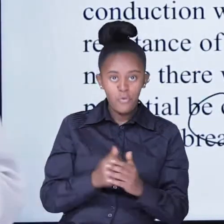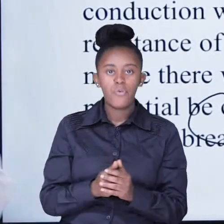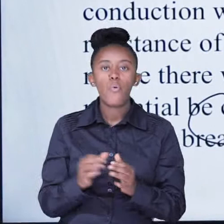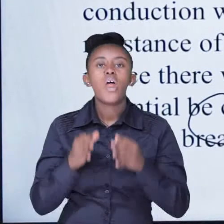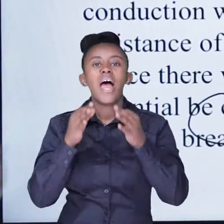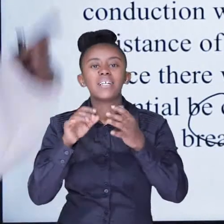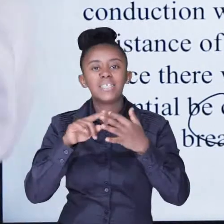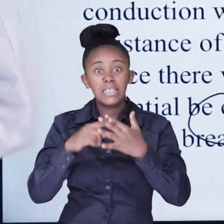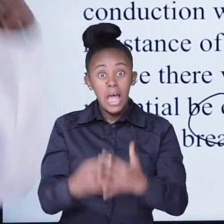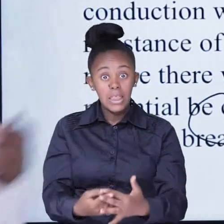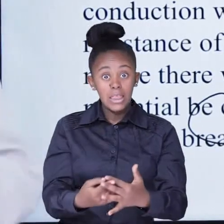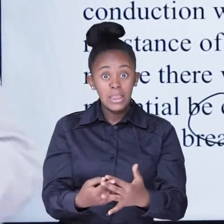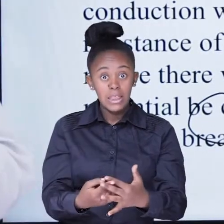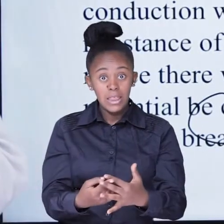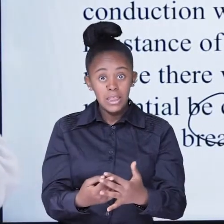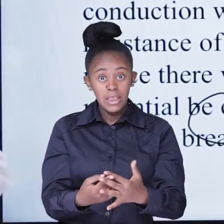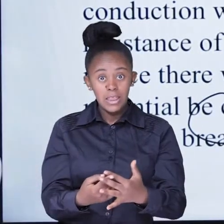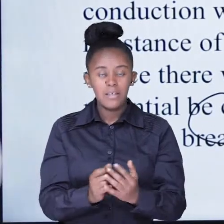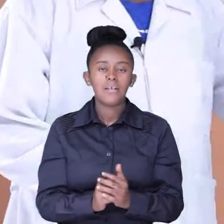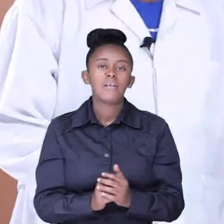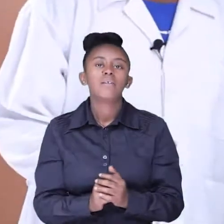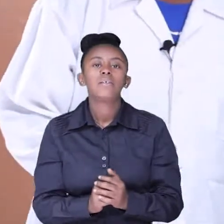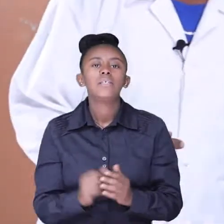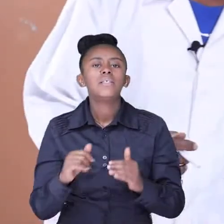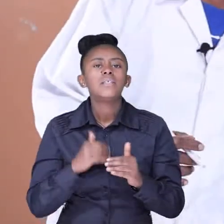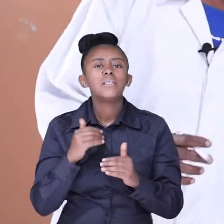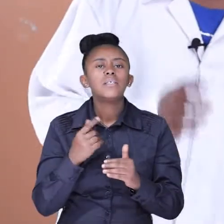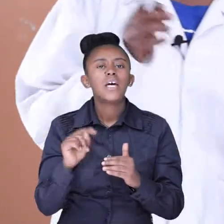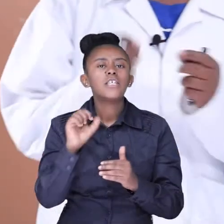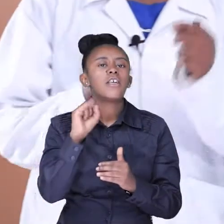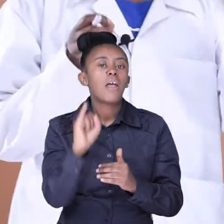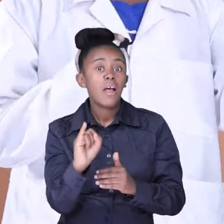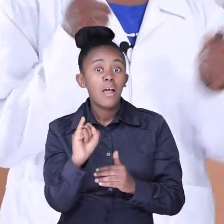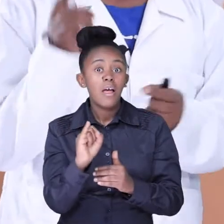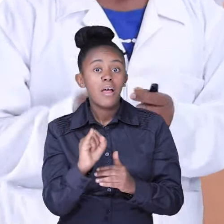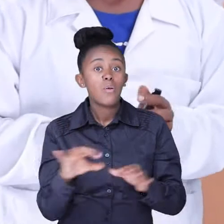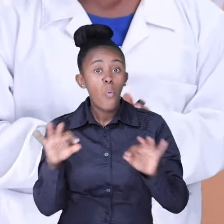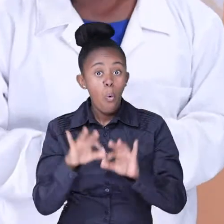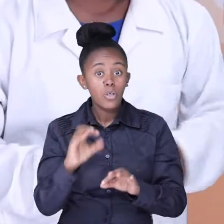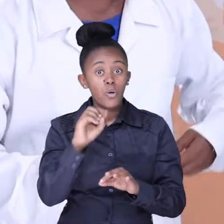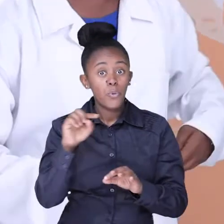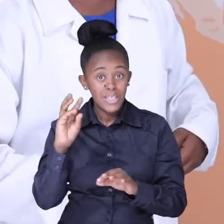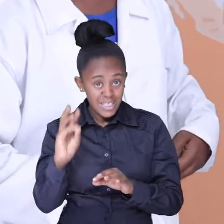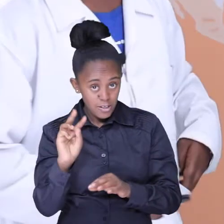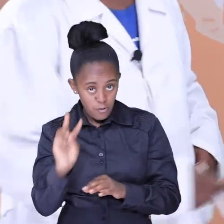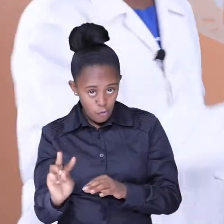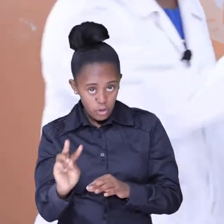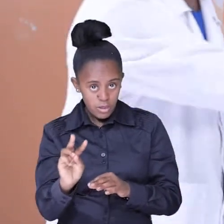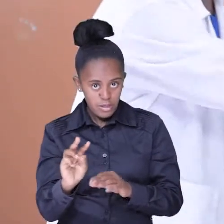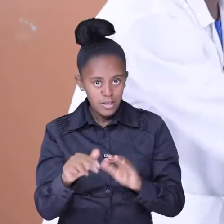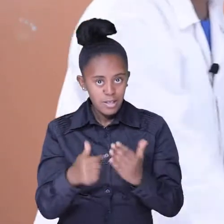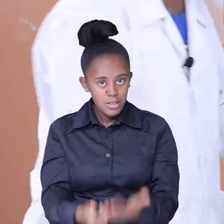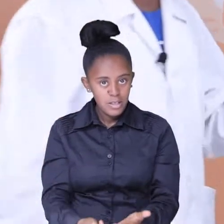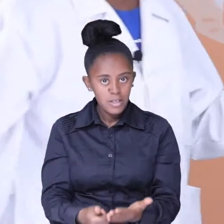start. Before conduction will start, the silicon requires 0.6 volts. So